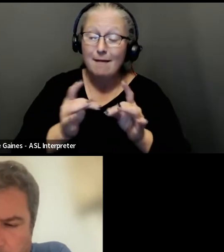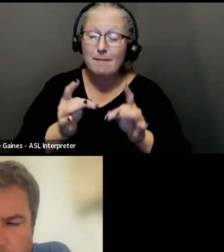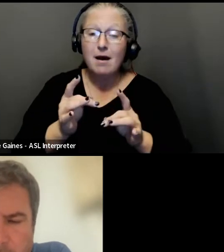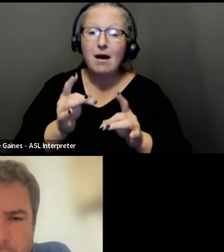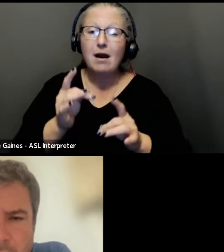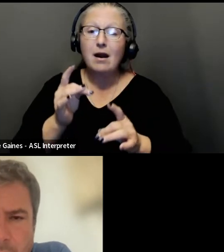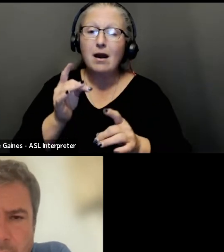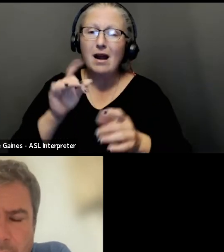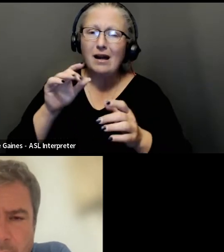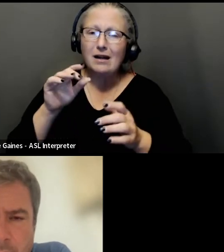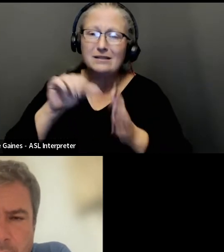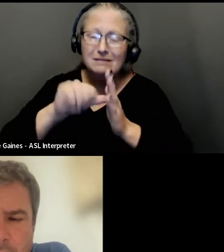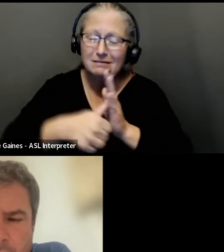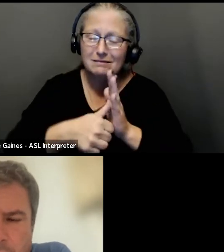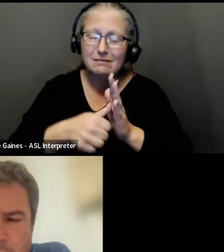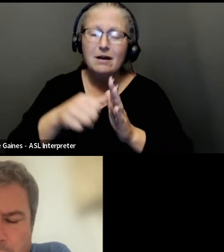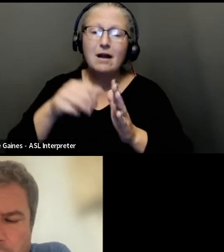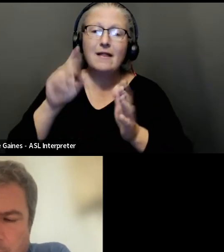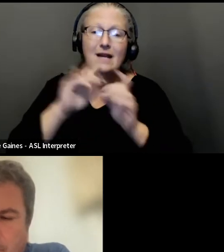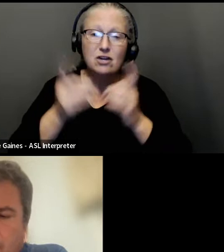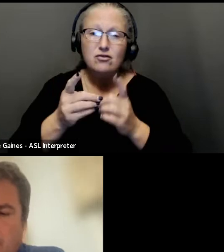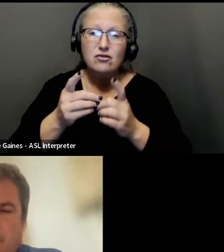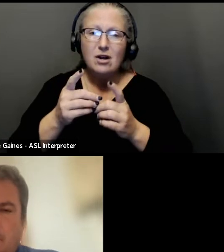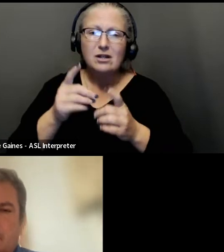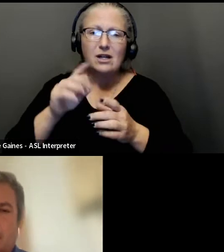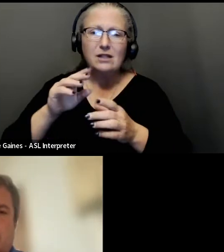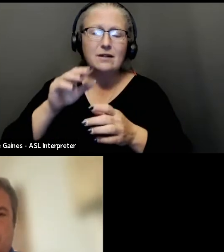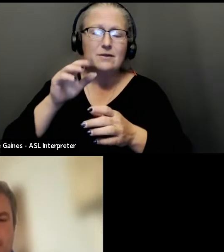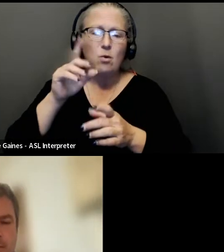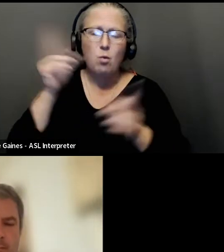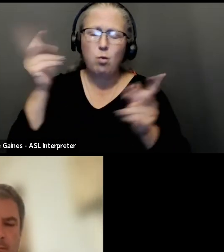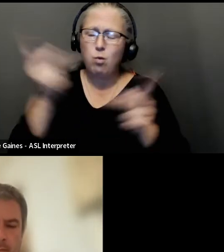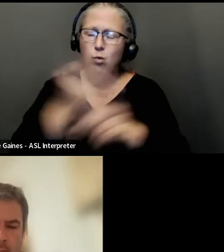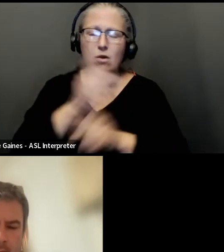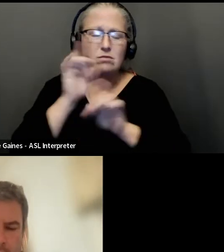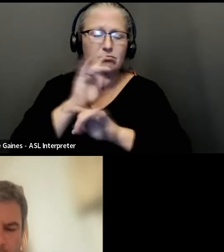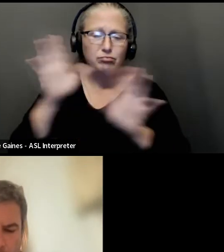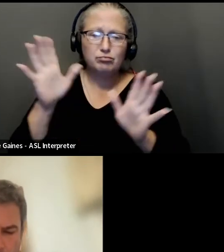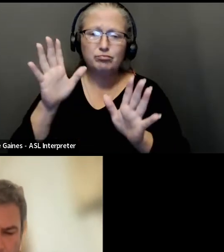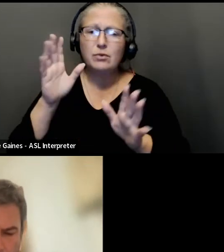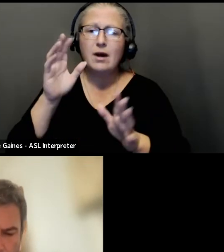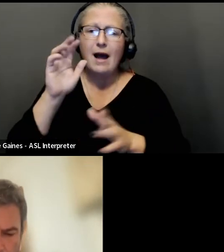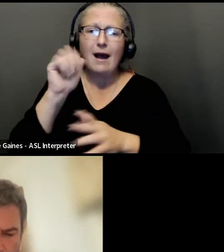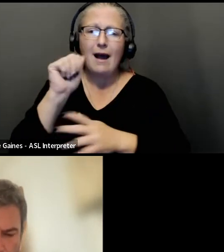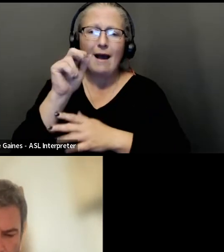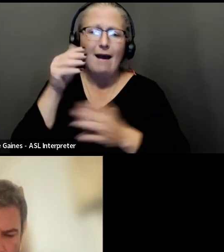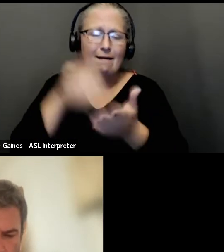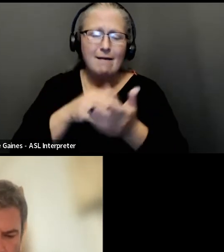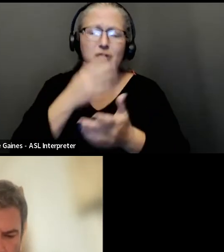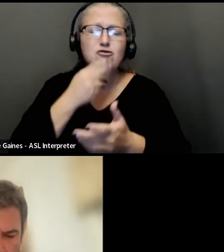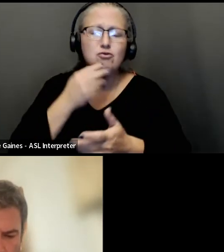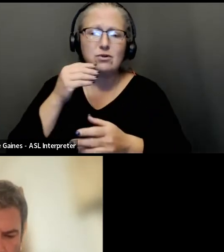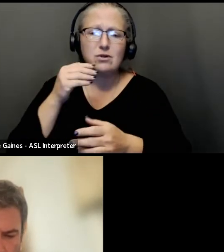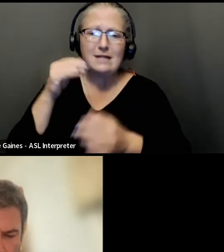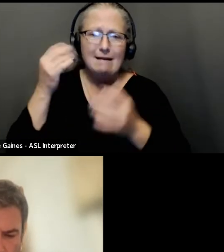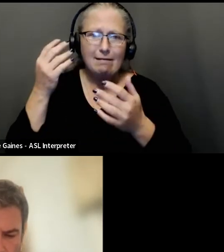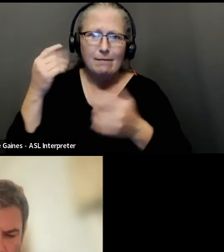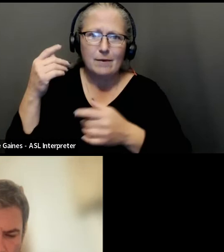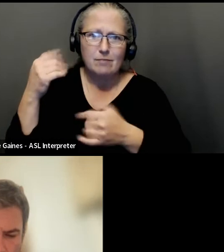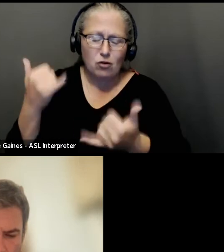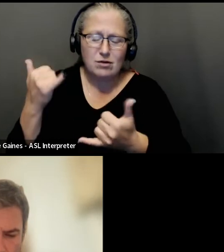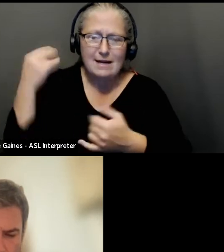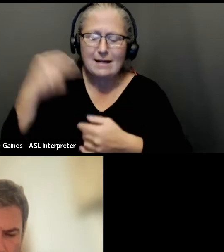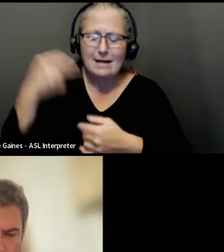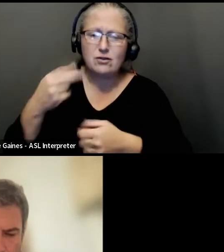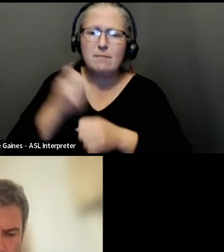the district to denounce one of the worst instances of anti-Semitism in modern history, expressing support for our scared students and